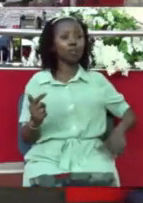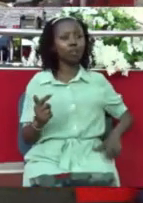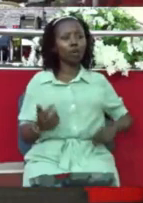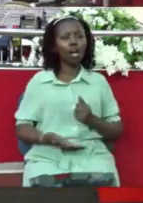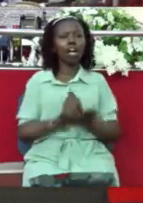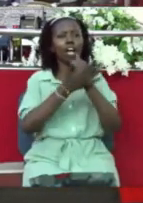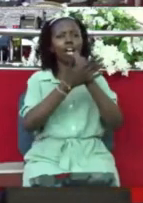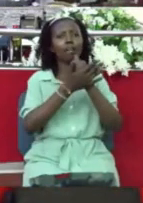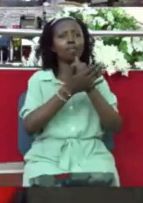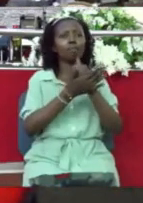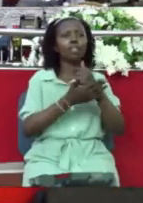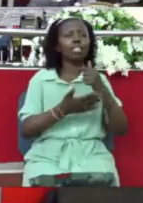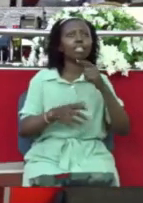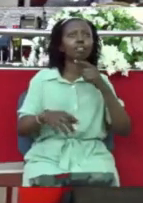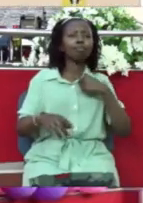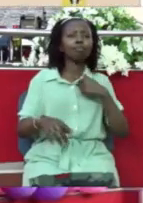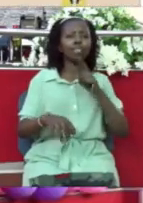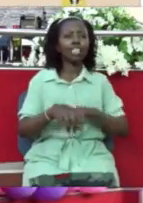Help my unbelief.